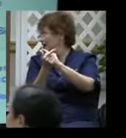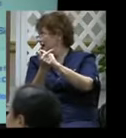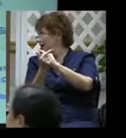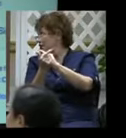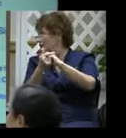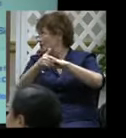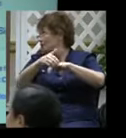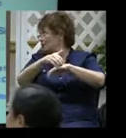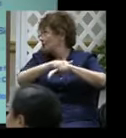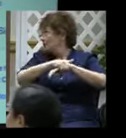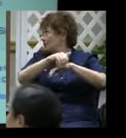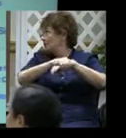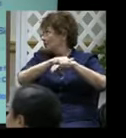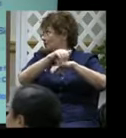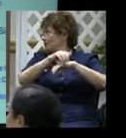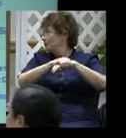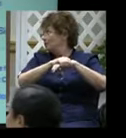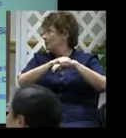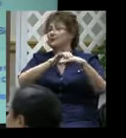you've got, I